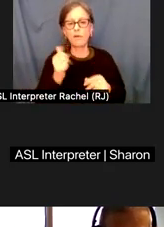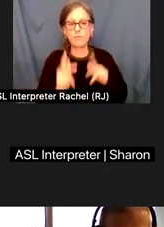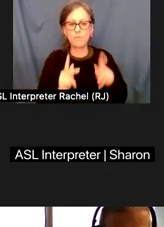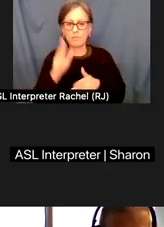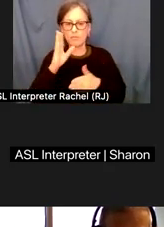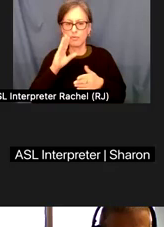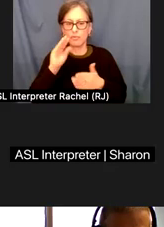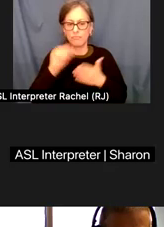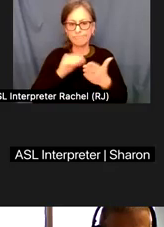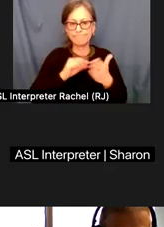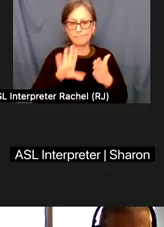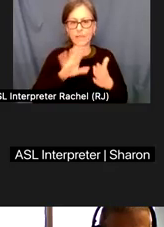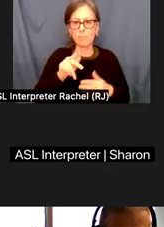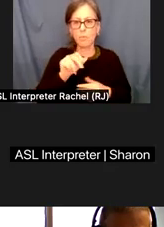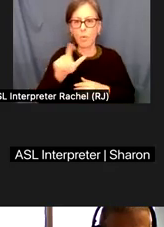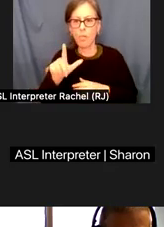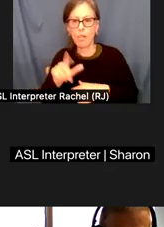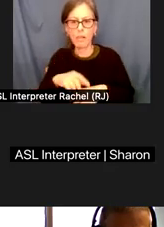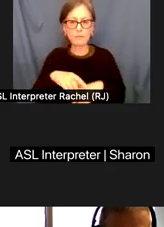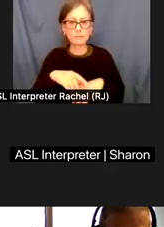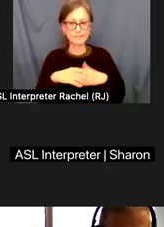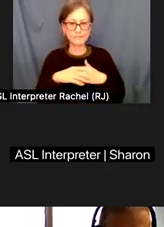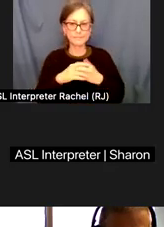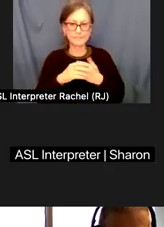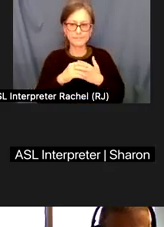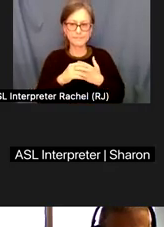poll. Okay, we'll go ahead and end that